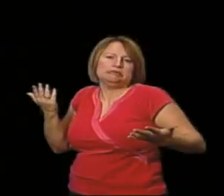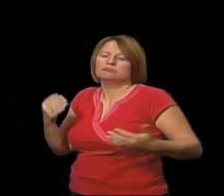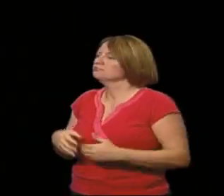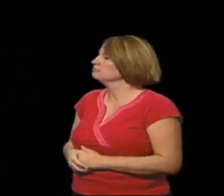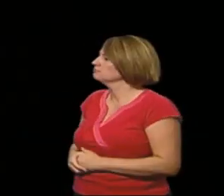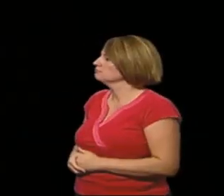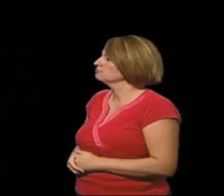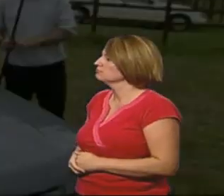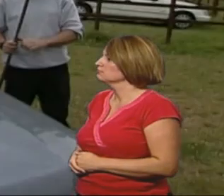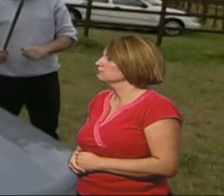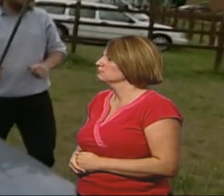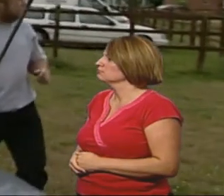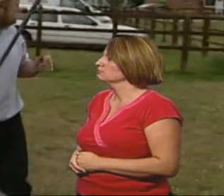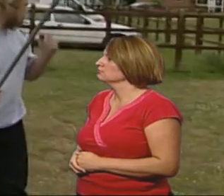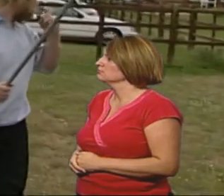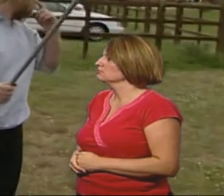being.